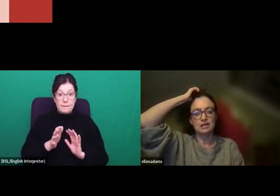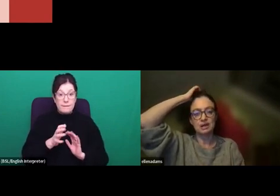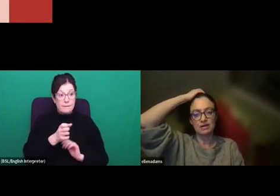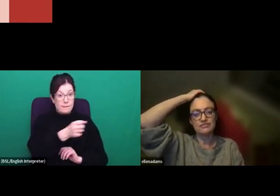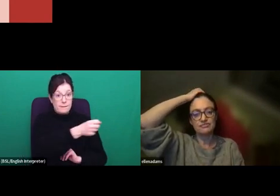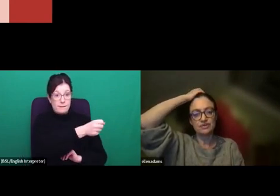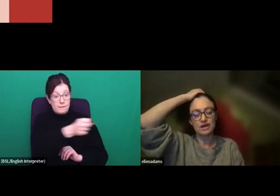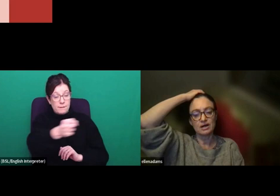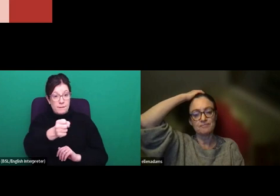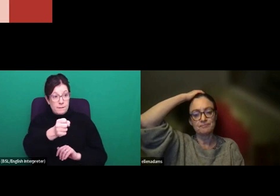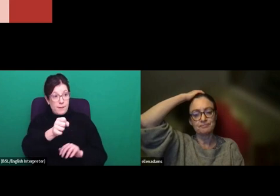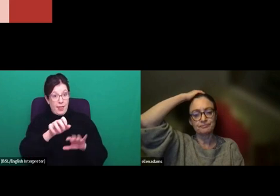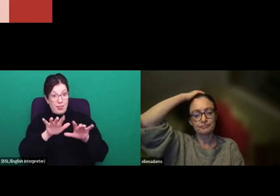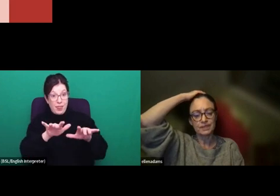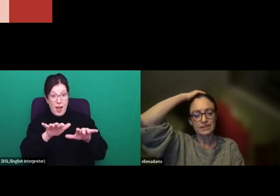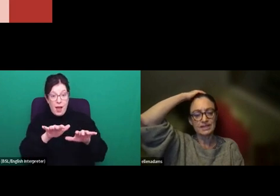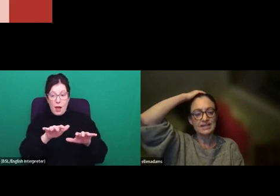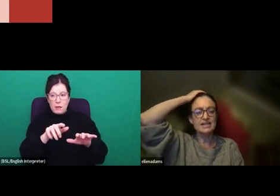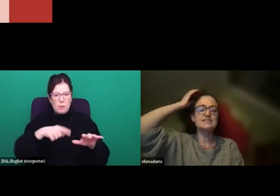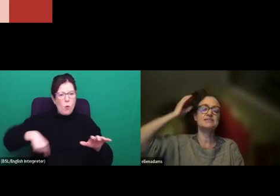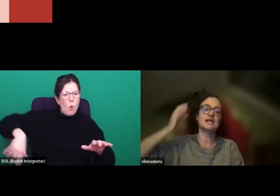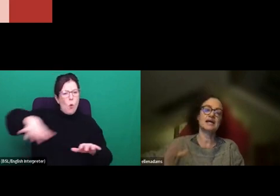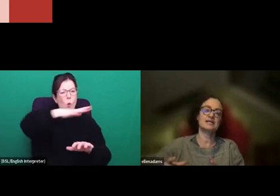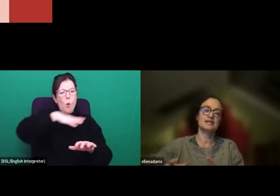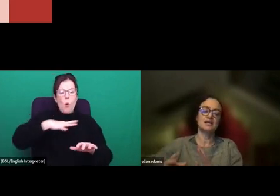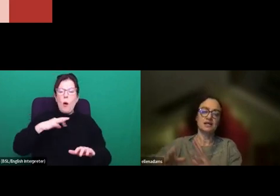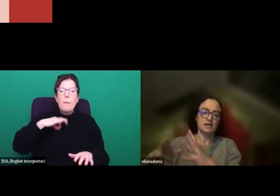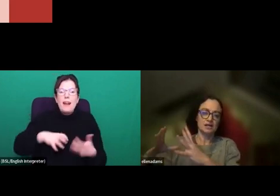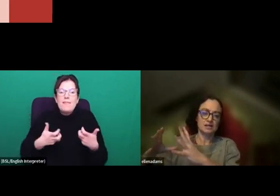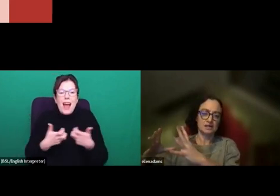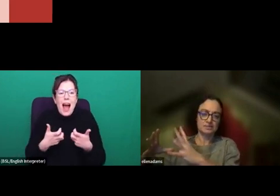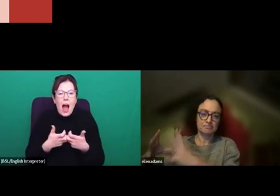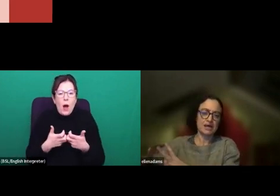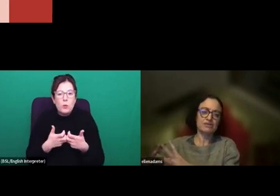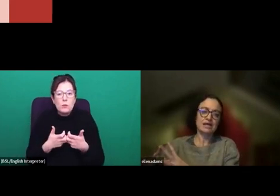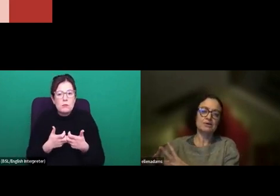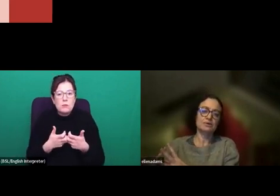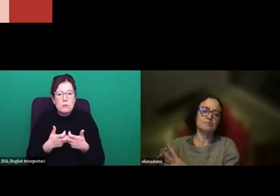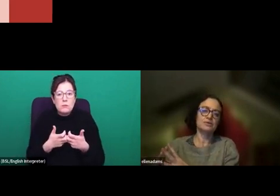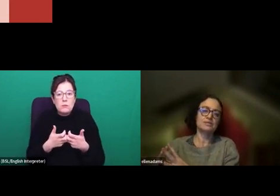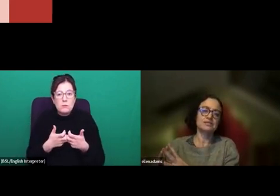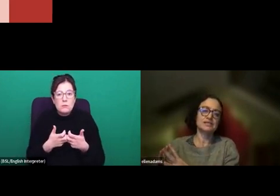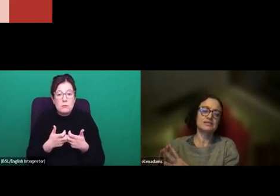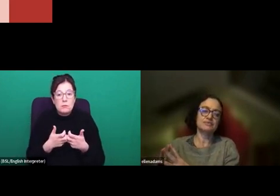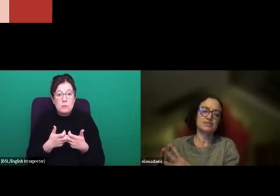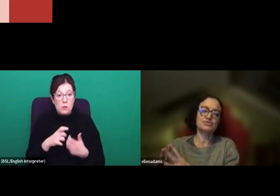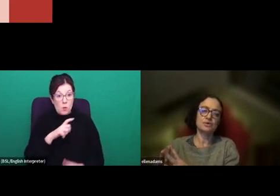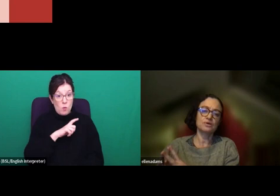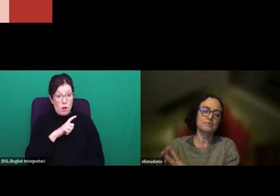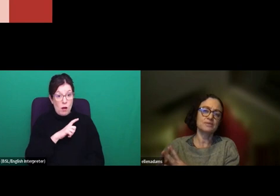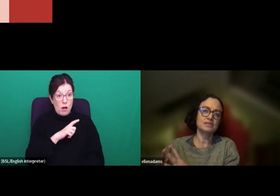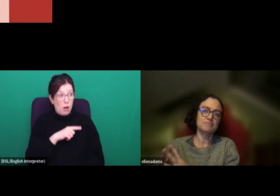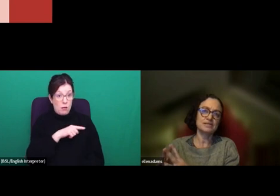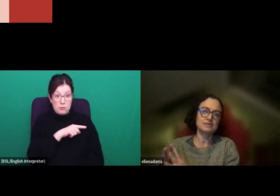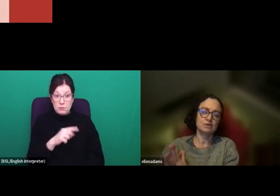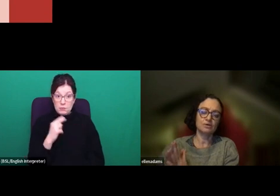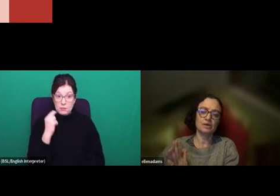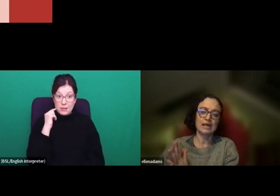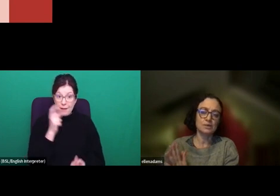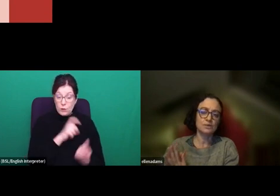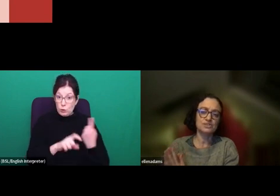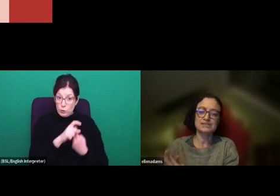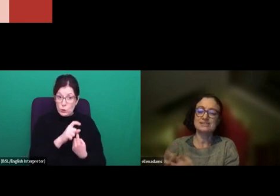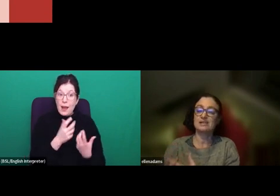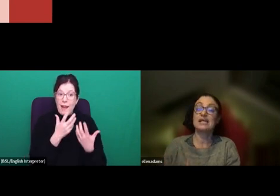mainstream life? It is a kind of parallel community. It's a very strong community based